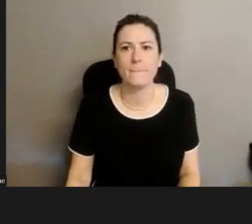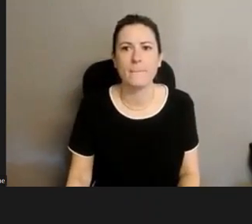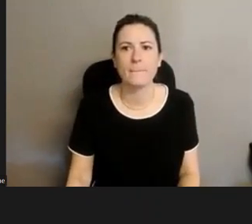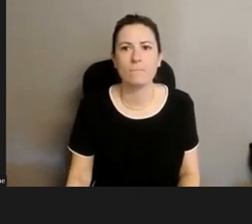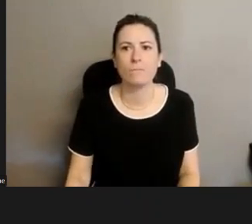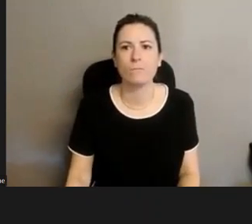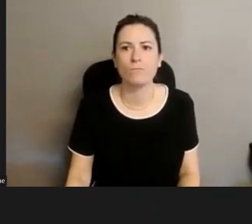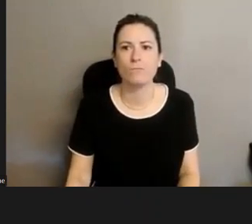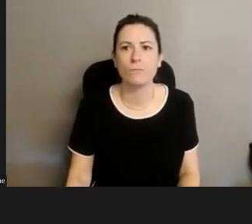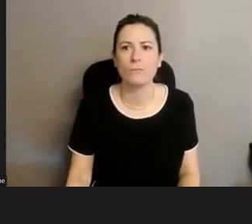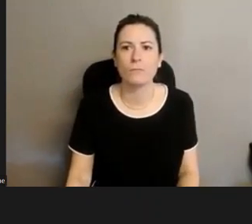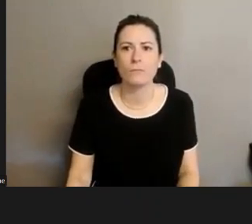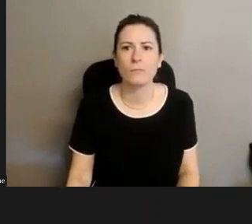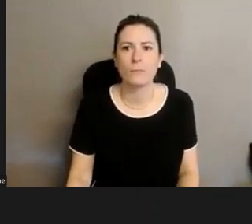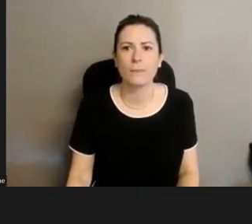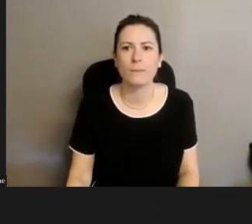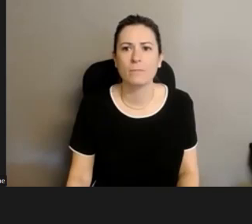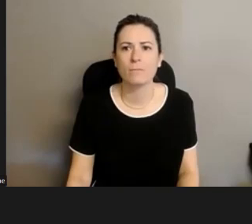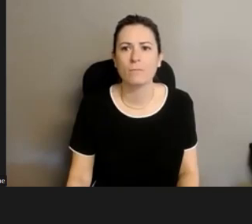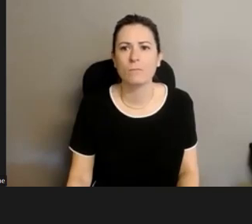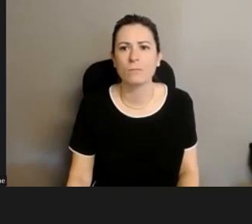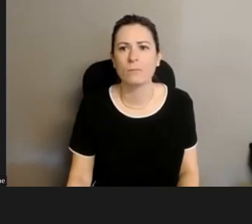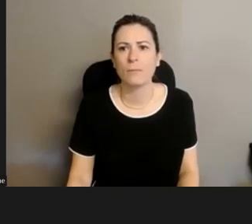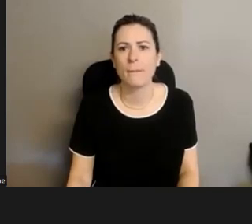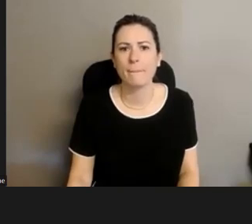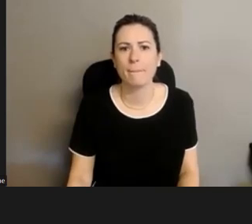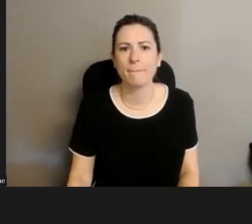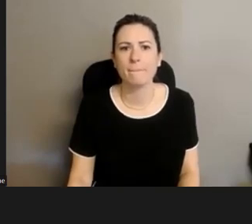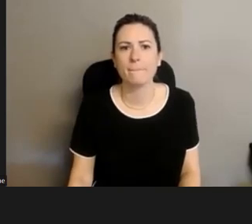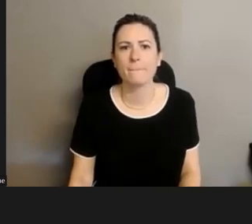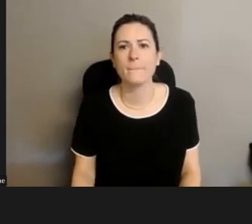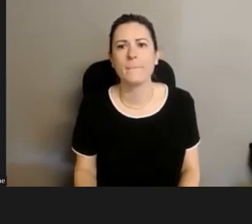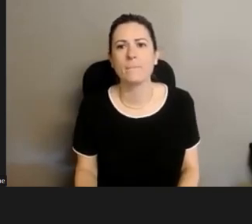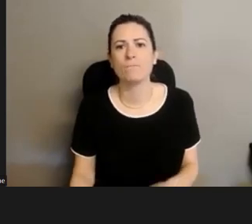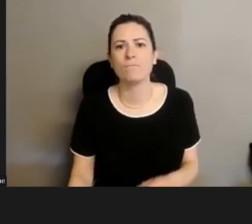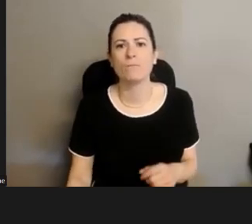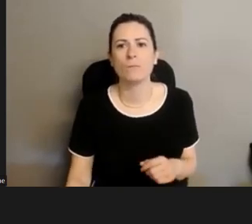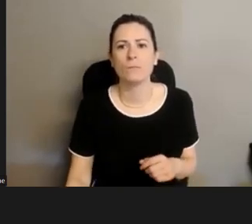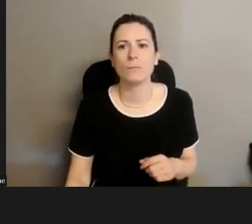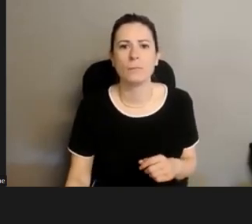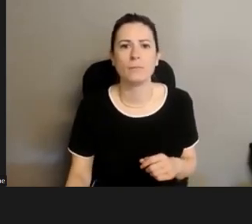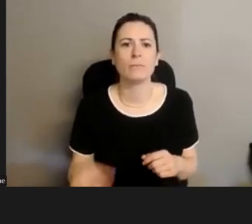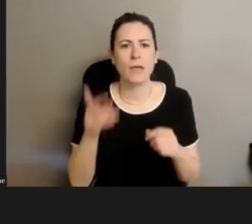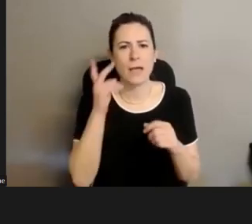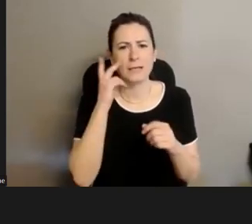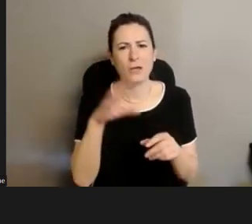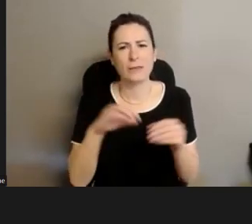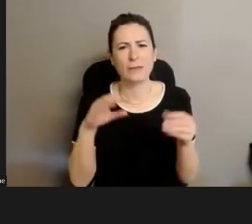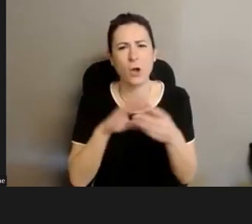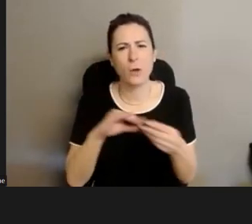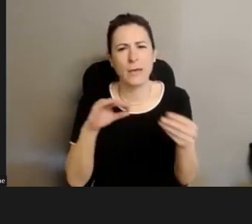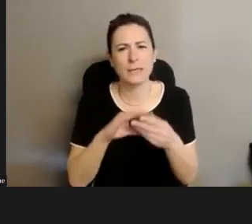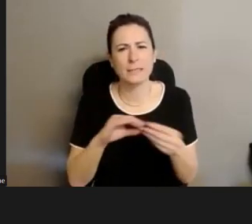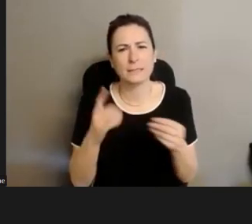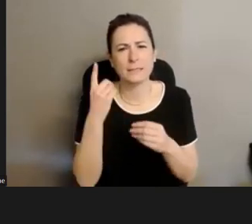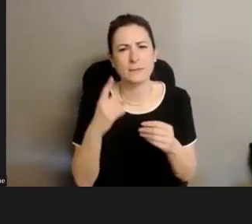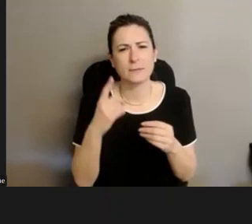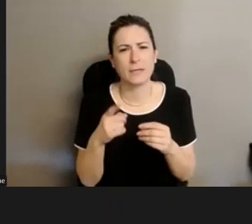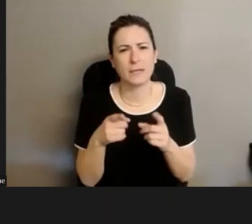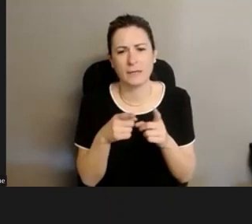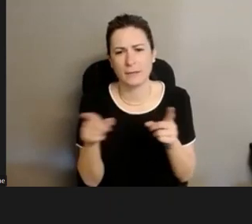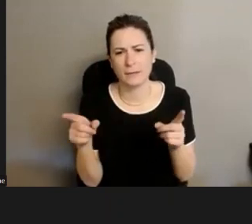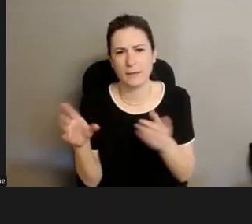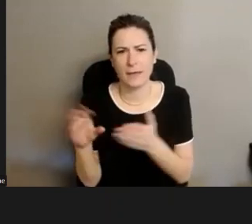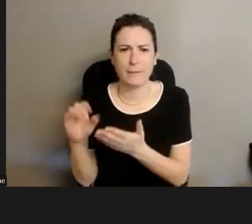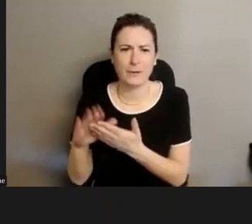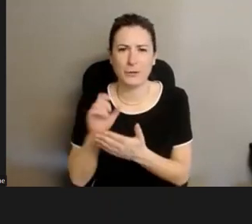it's not even necessarily that they're, I'll try to speak slower. I feel like I saw in the comments that I made a note to myself,